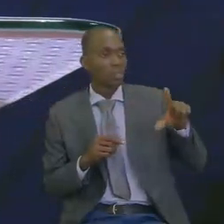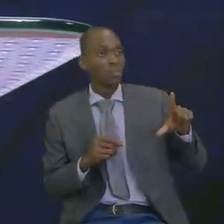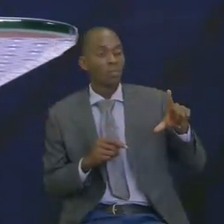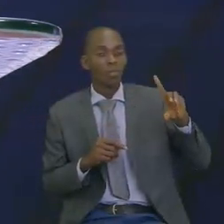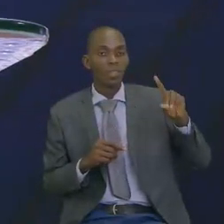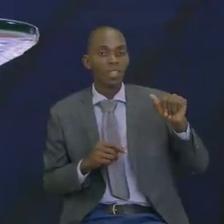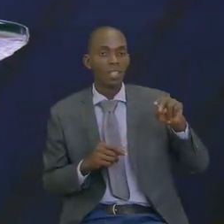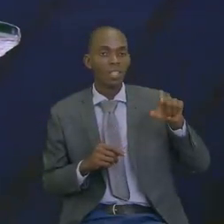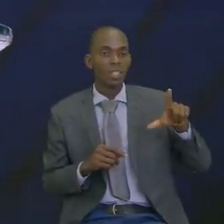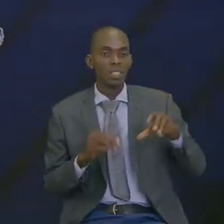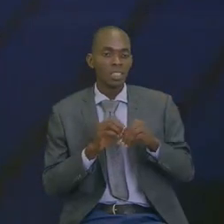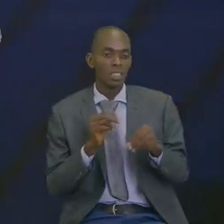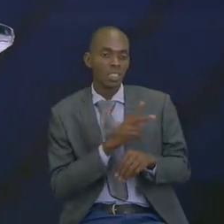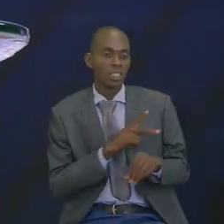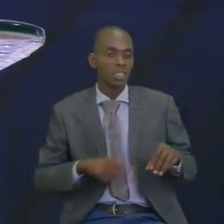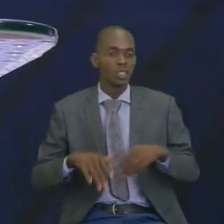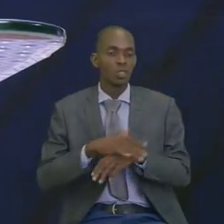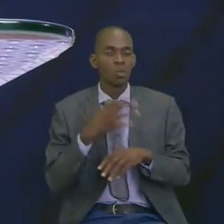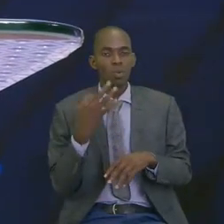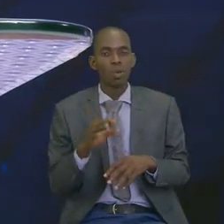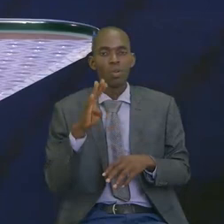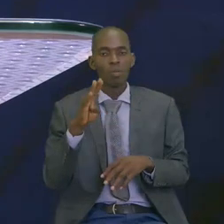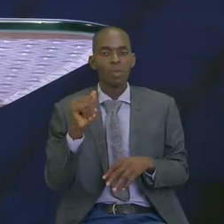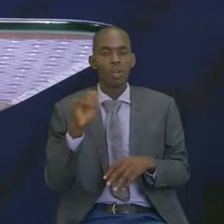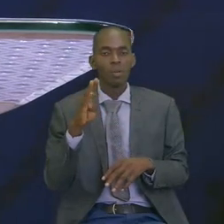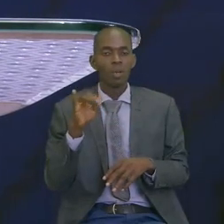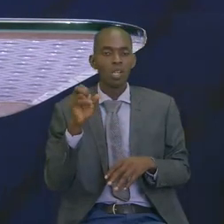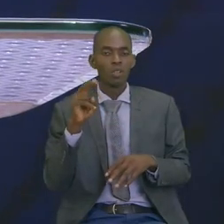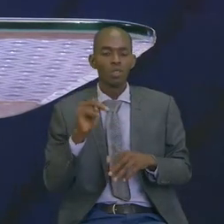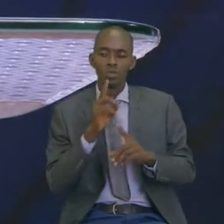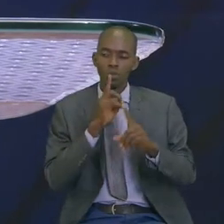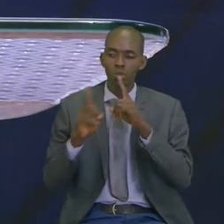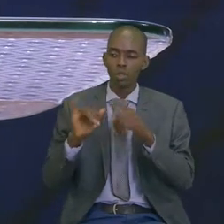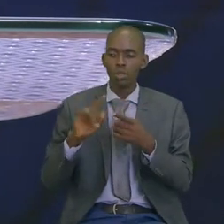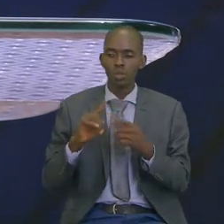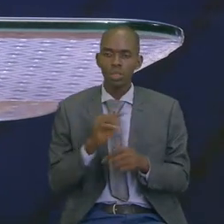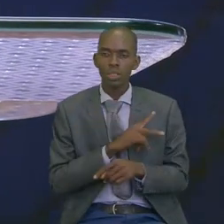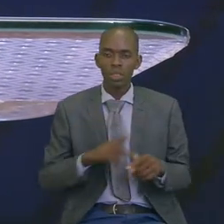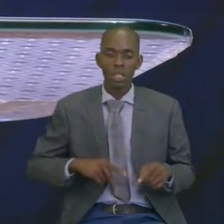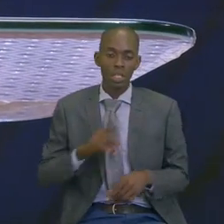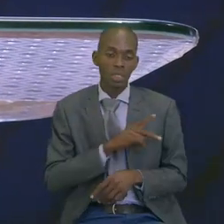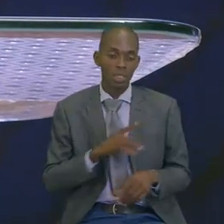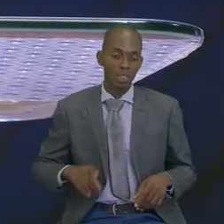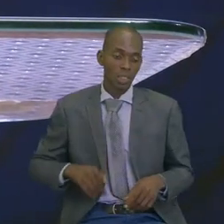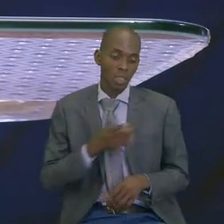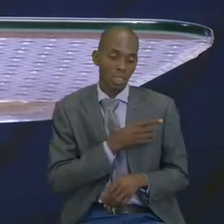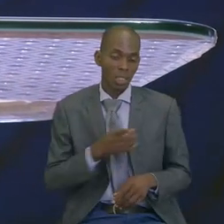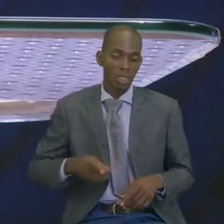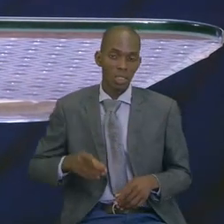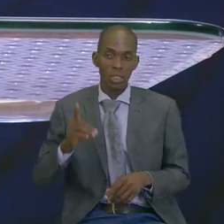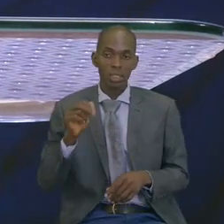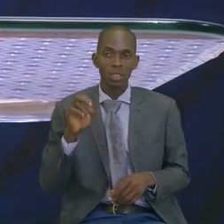kingdom of Babylon, talking to the king of Babylon. And he knew, Daniel knew, this is a